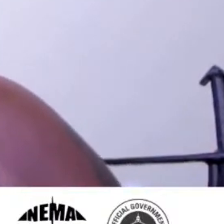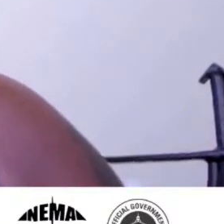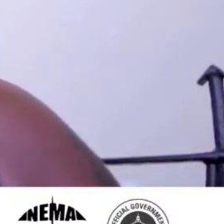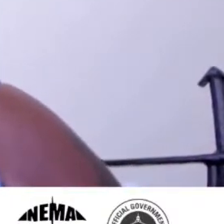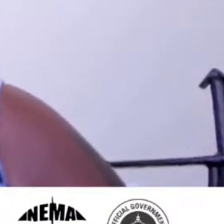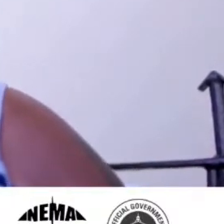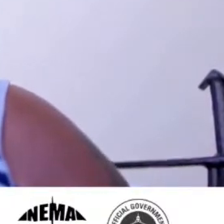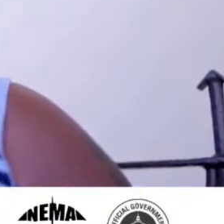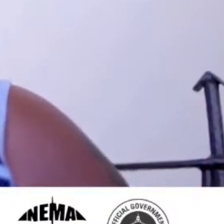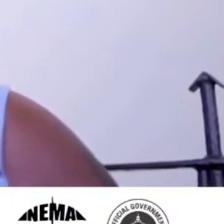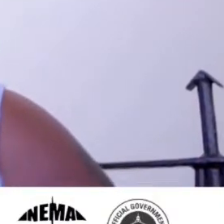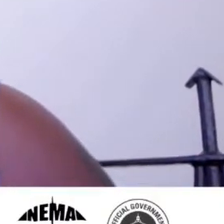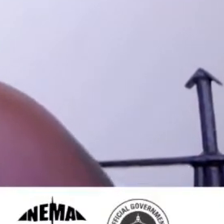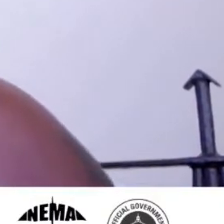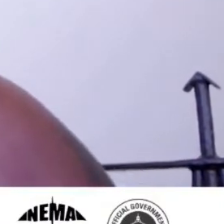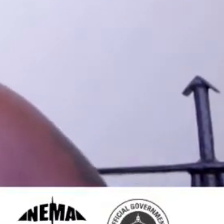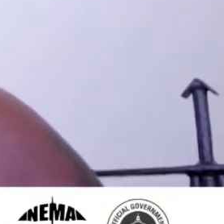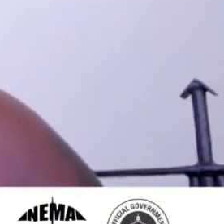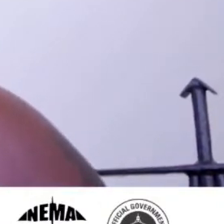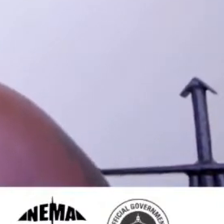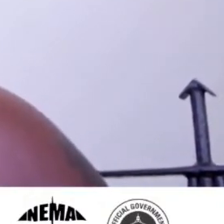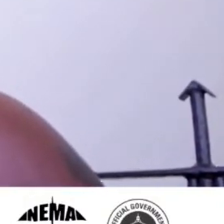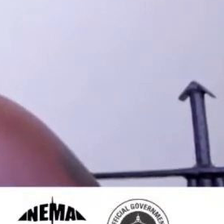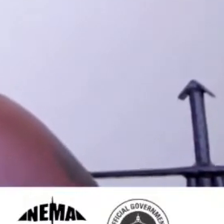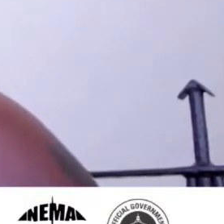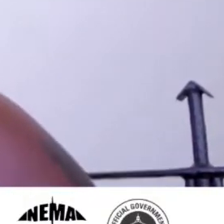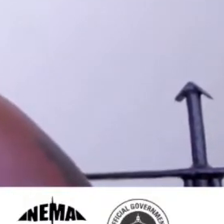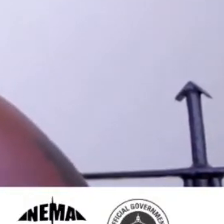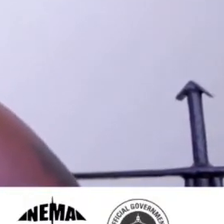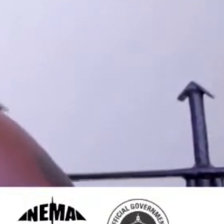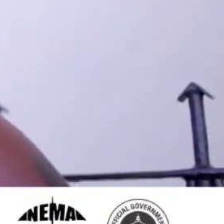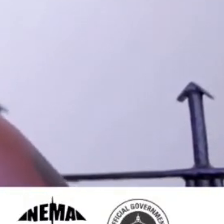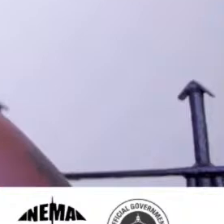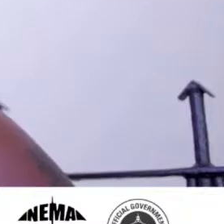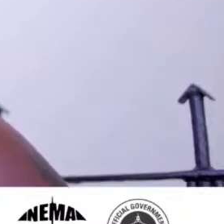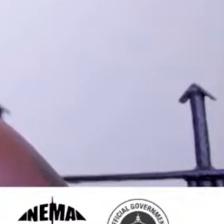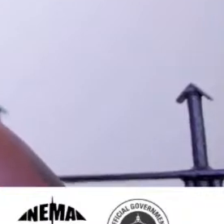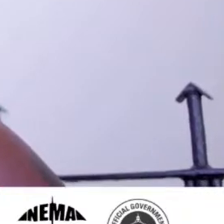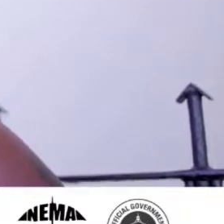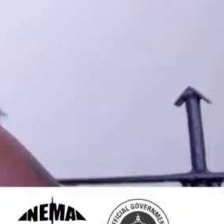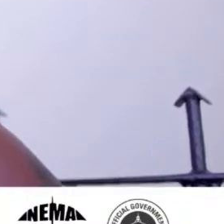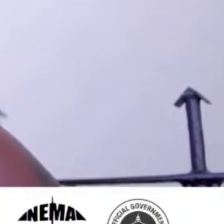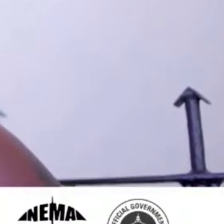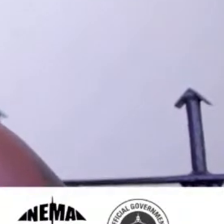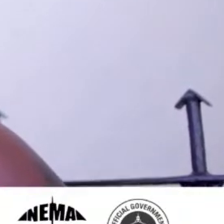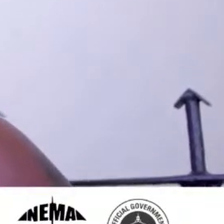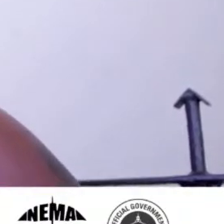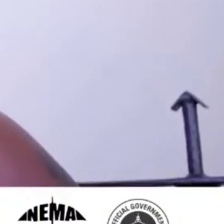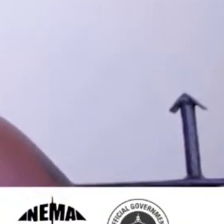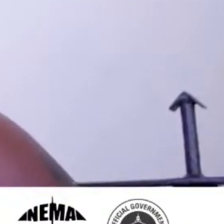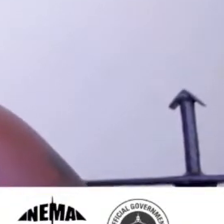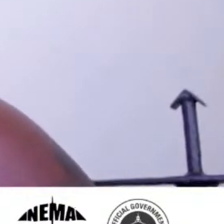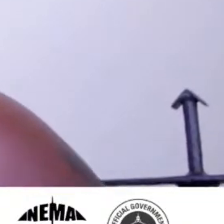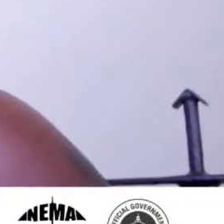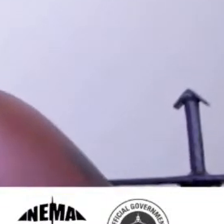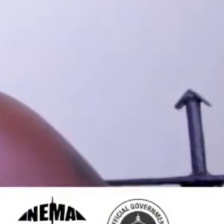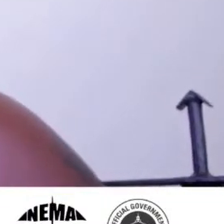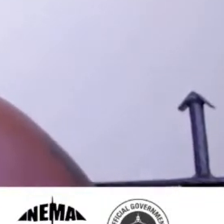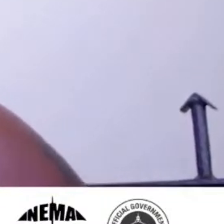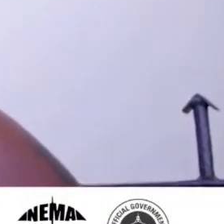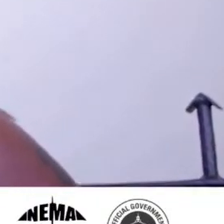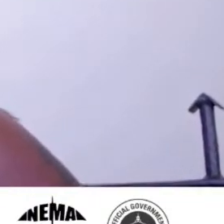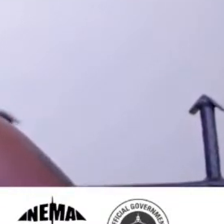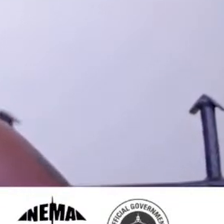get, the more the place gonna lock down. Y'all making noise, but y'all still ain't doing what y'all supposed to do. Stop all your